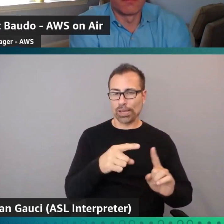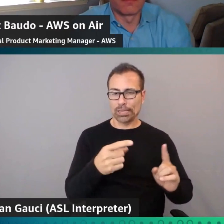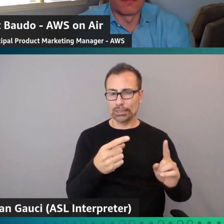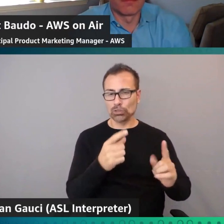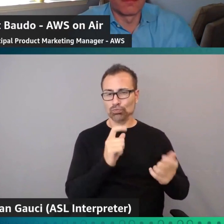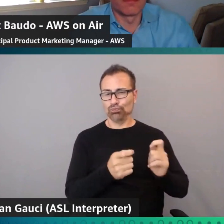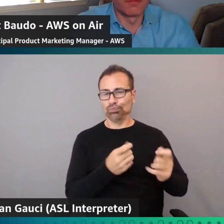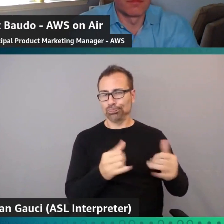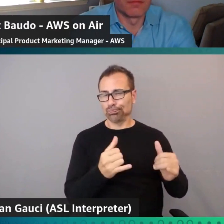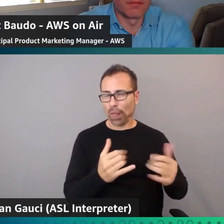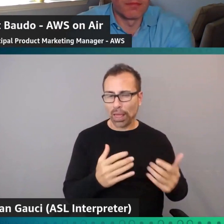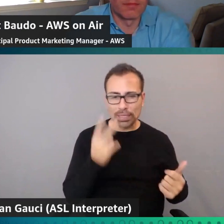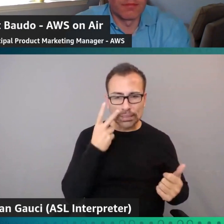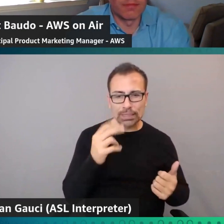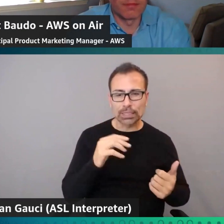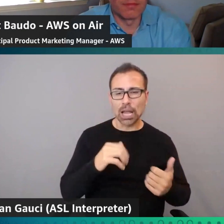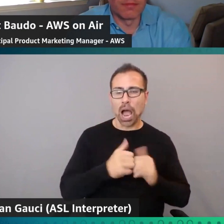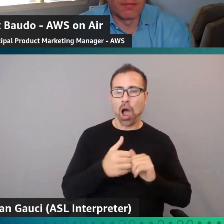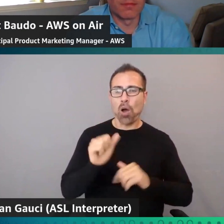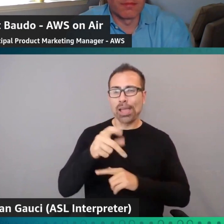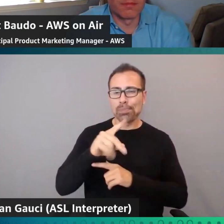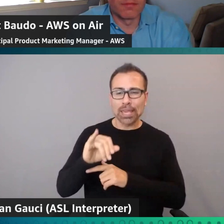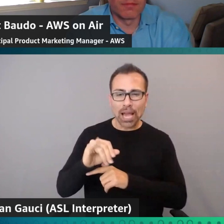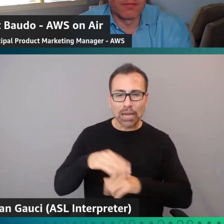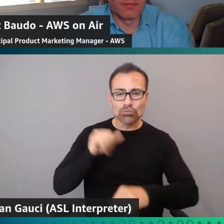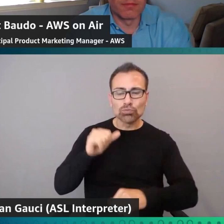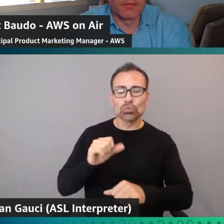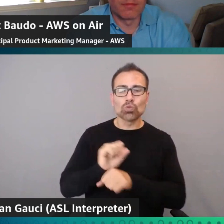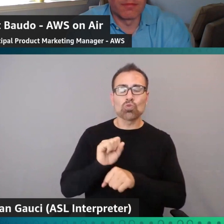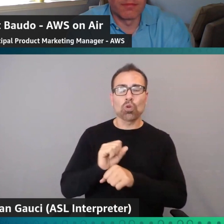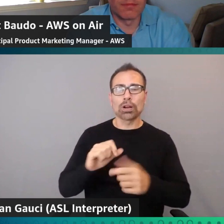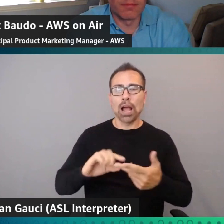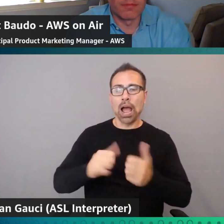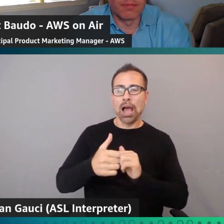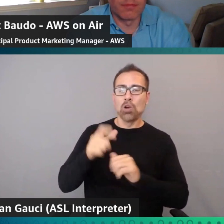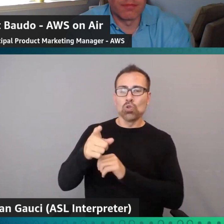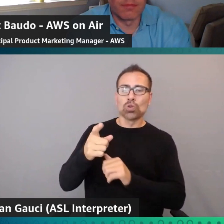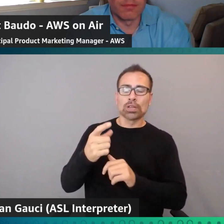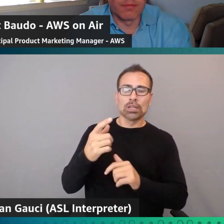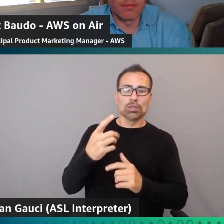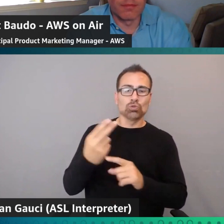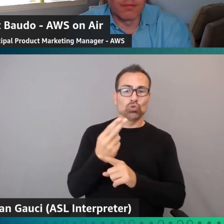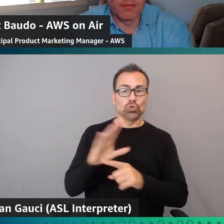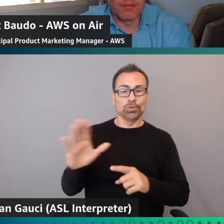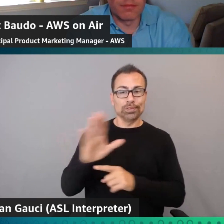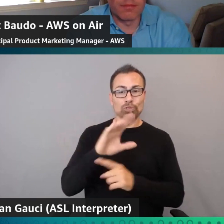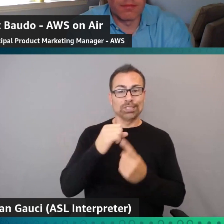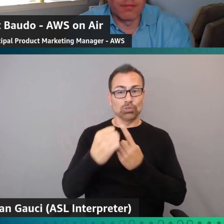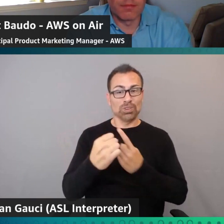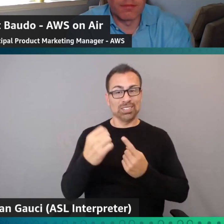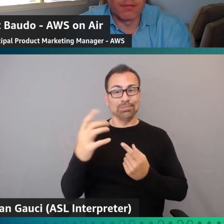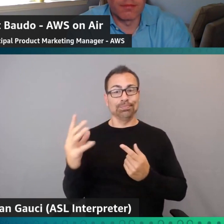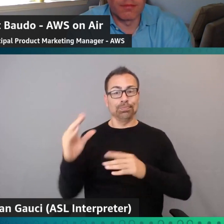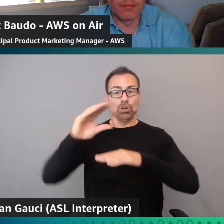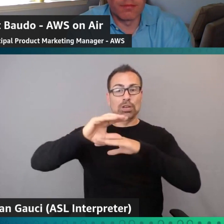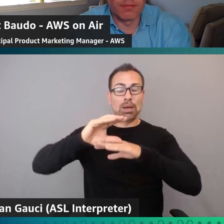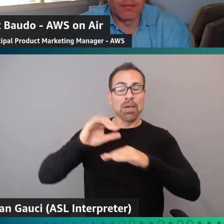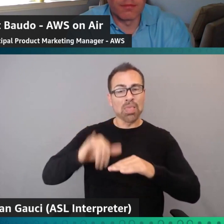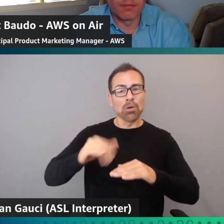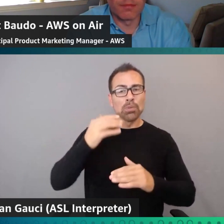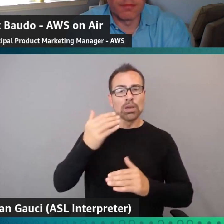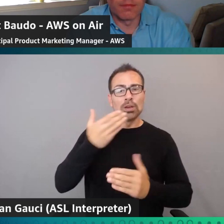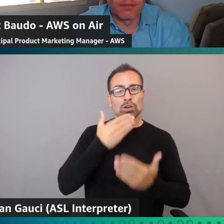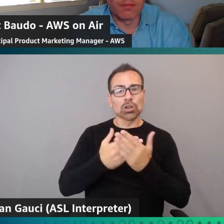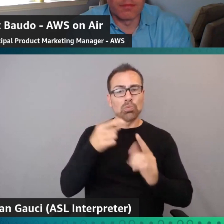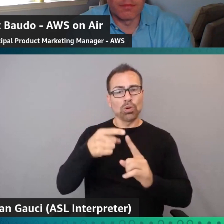how the APIs work, how you can actually implement your own use cases on top. So I would say that would be a good starting point for now. And I think eventually